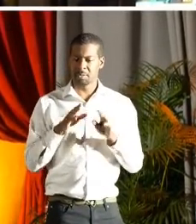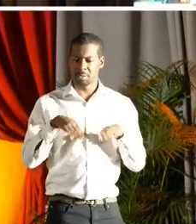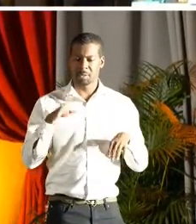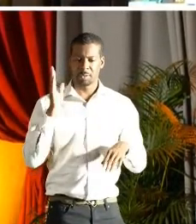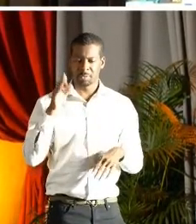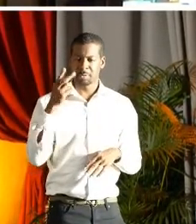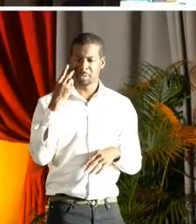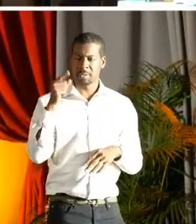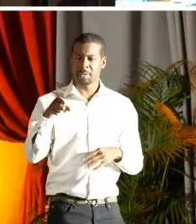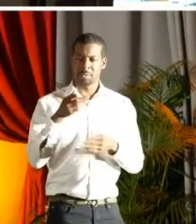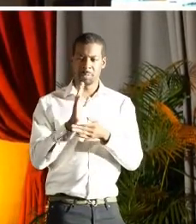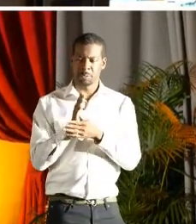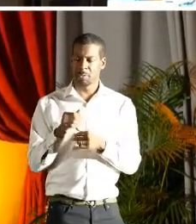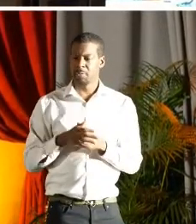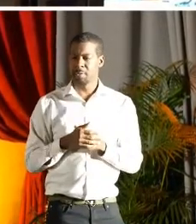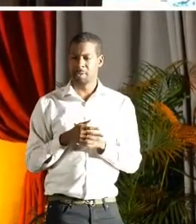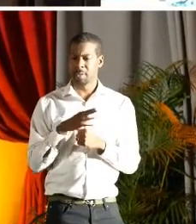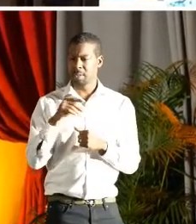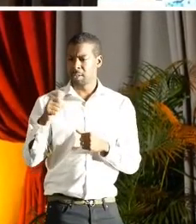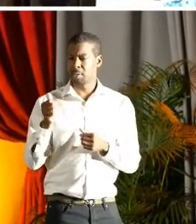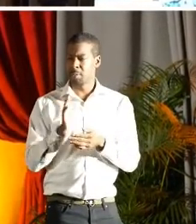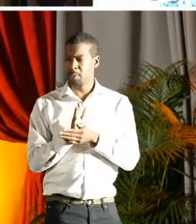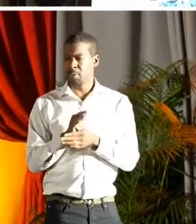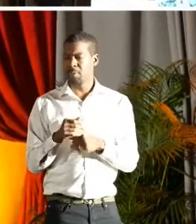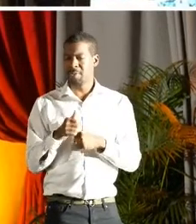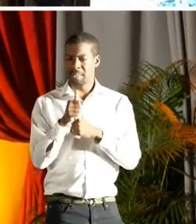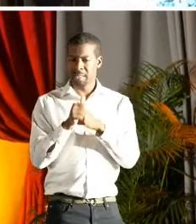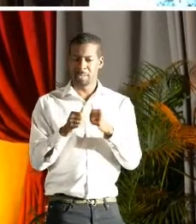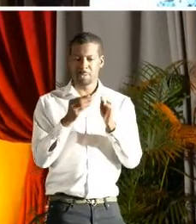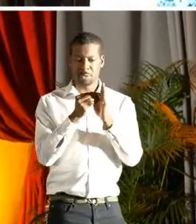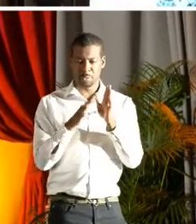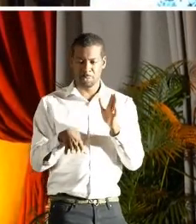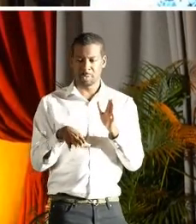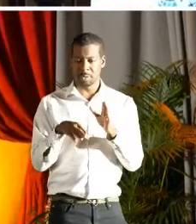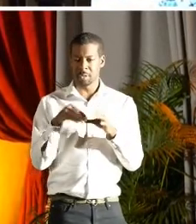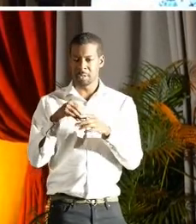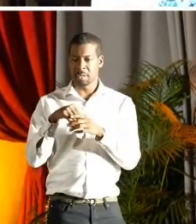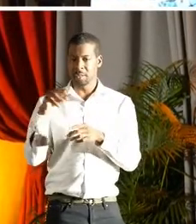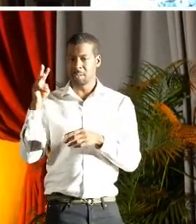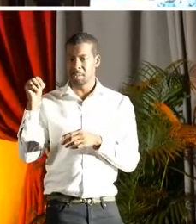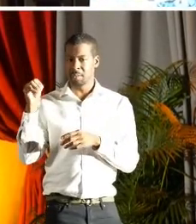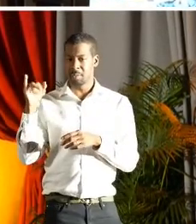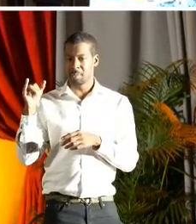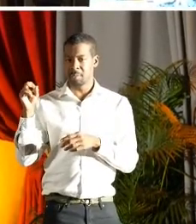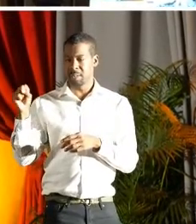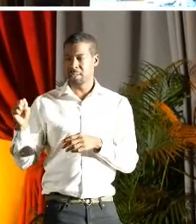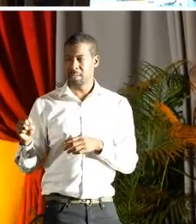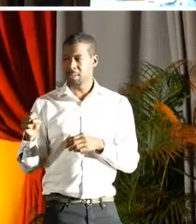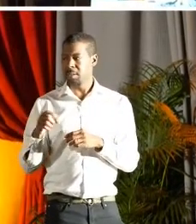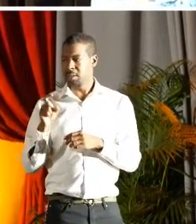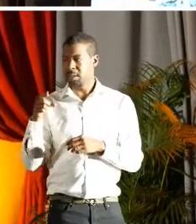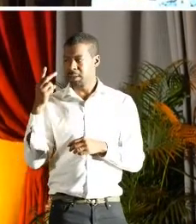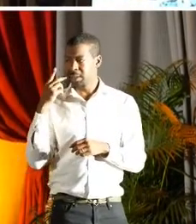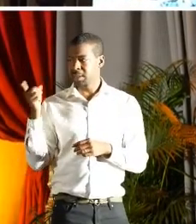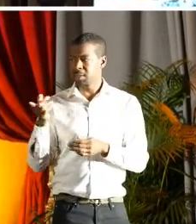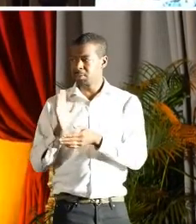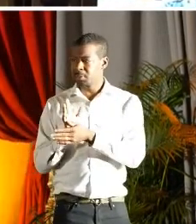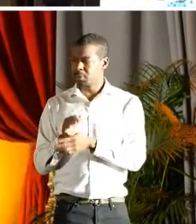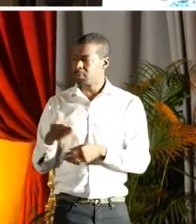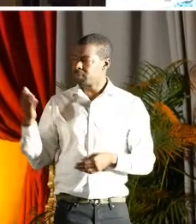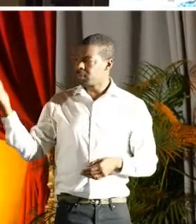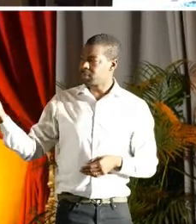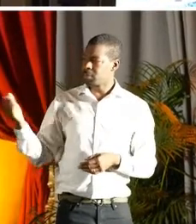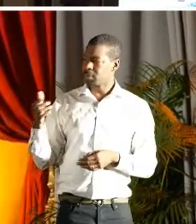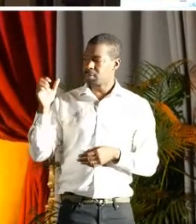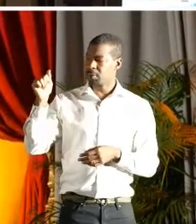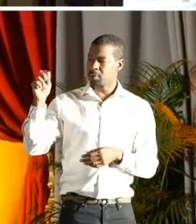see this movie and movies like this, especially every student in Mississippi. But Vangela, there are efforts going